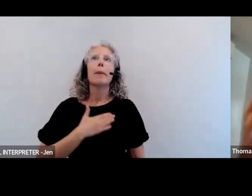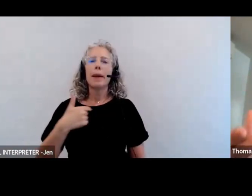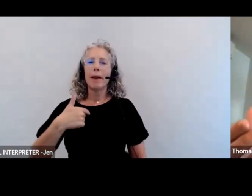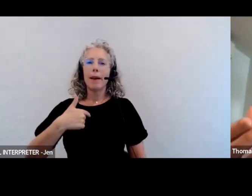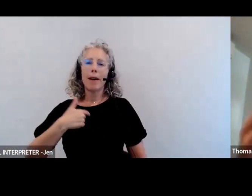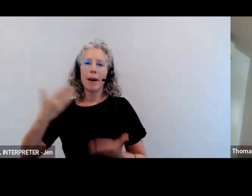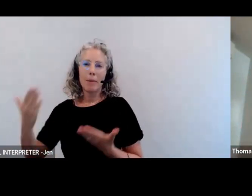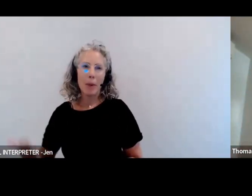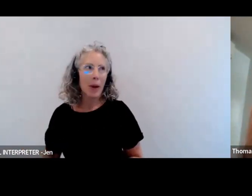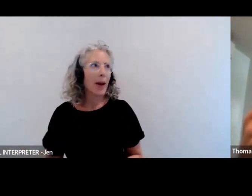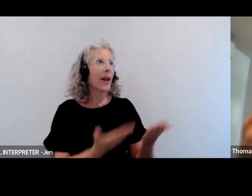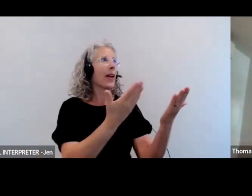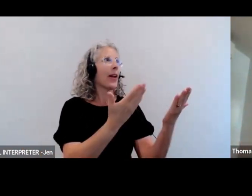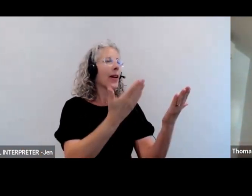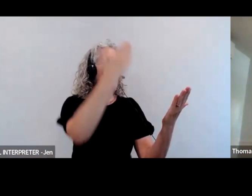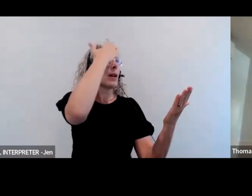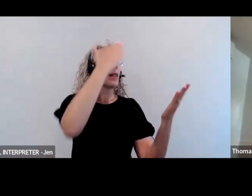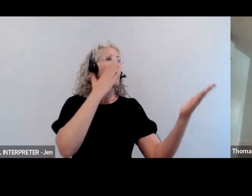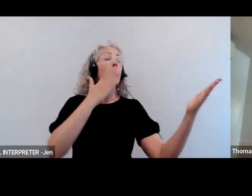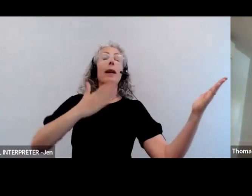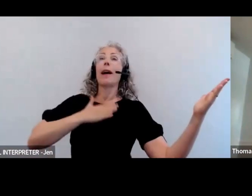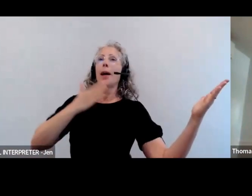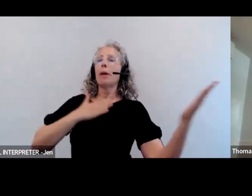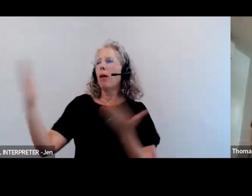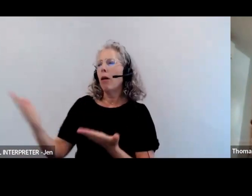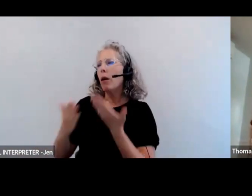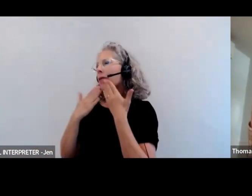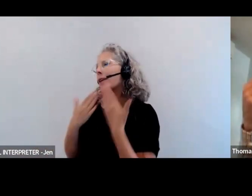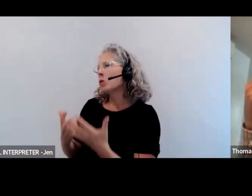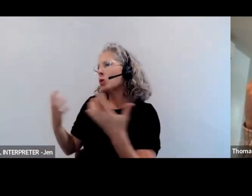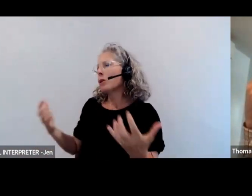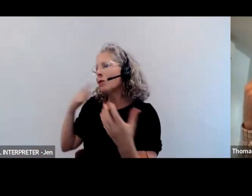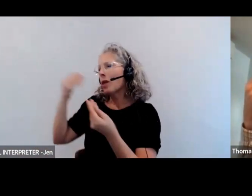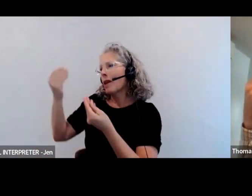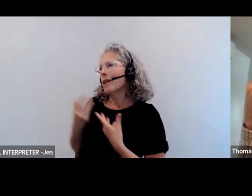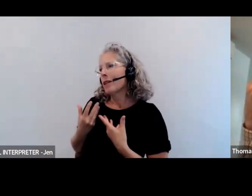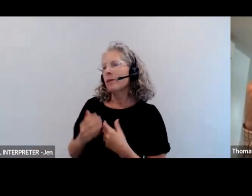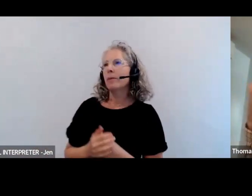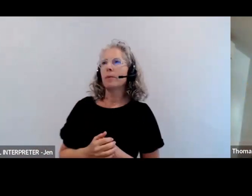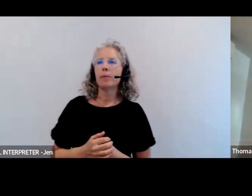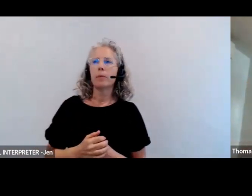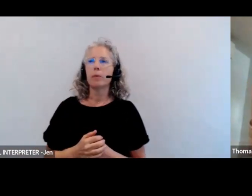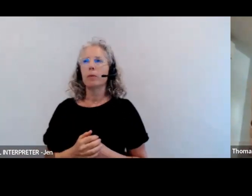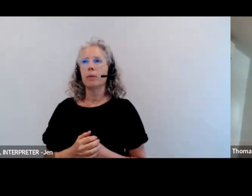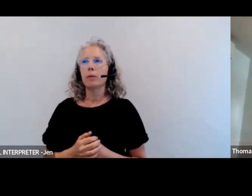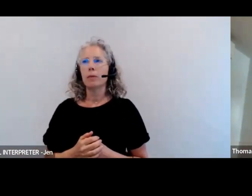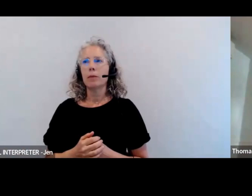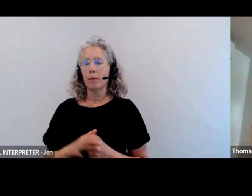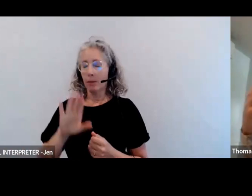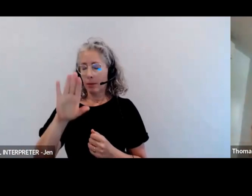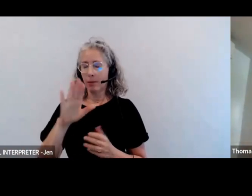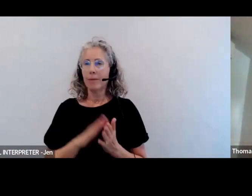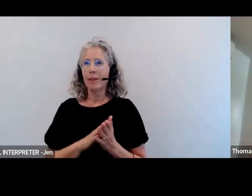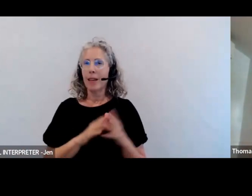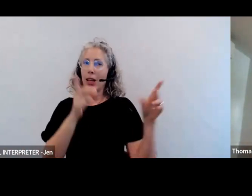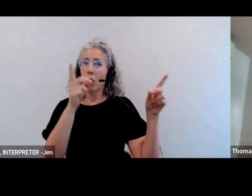their awareness. They are going to be so grateful. And you know, to be true, the director or the